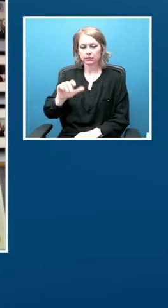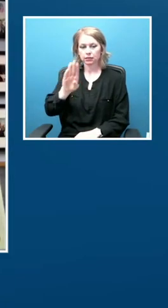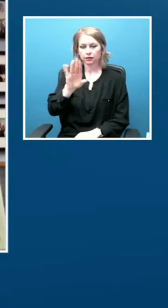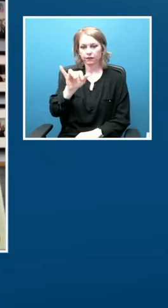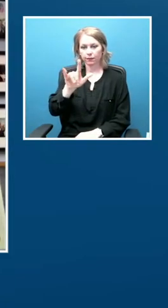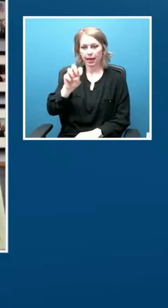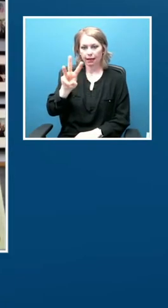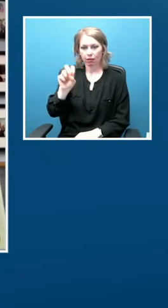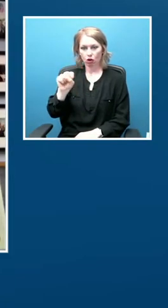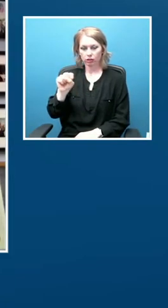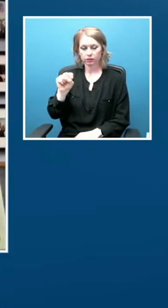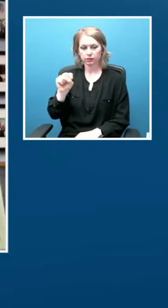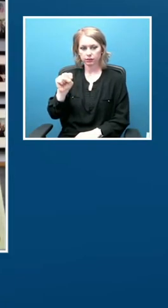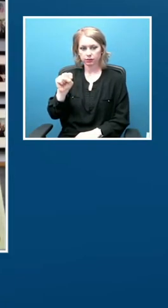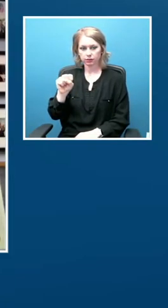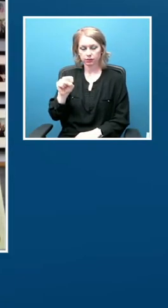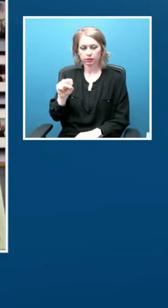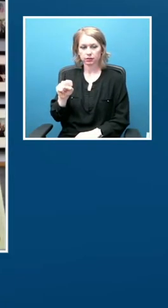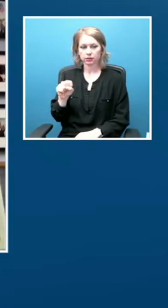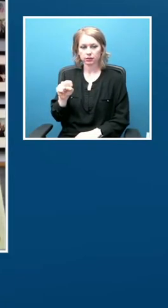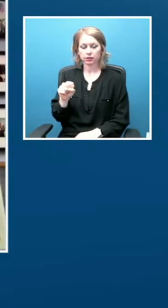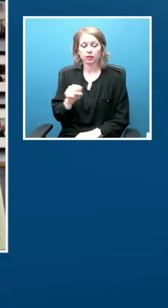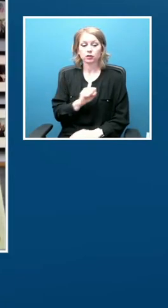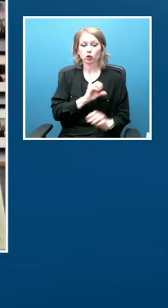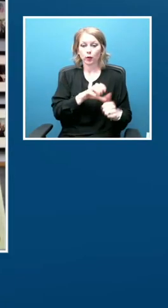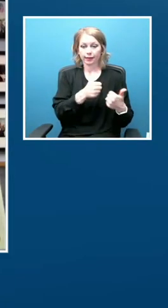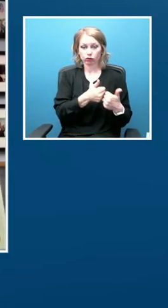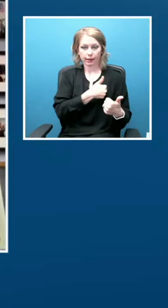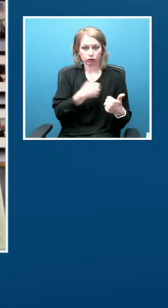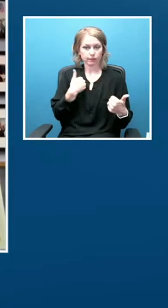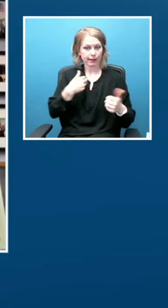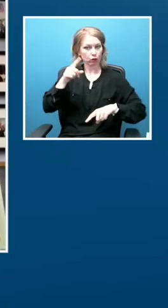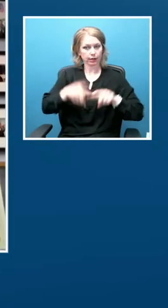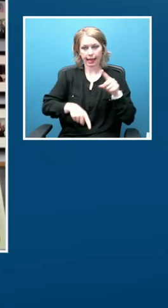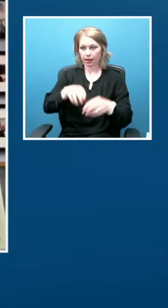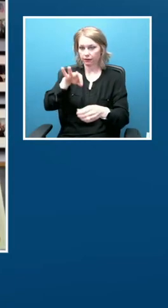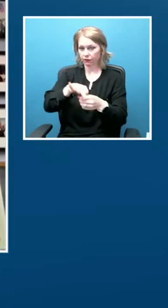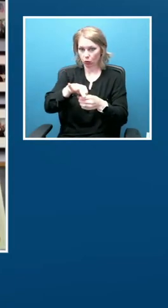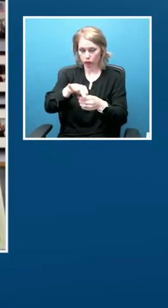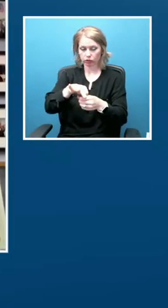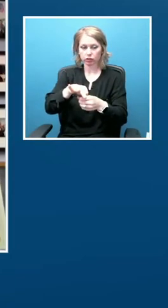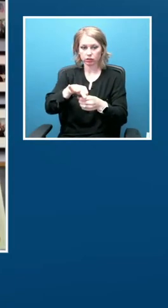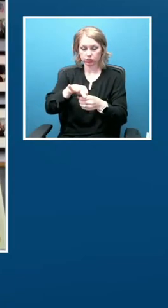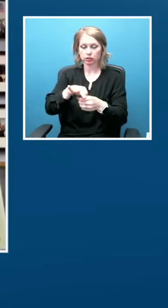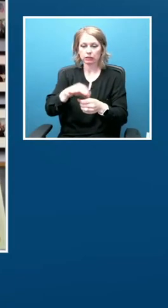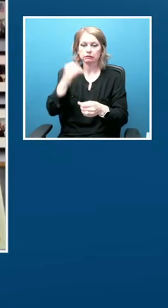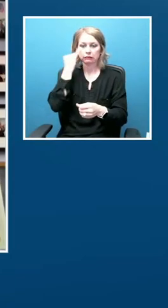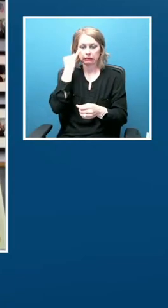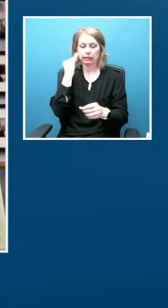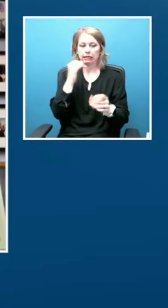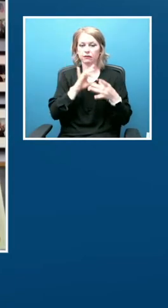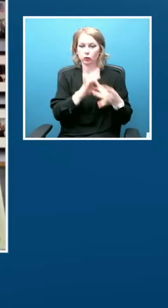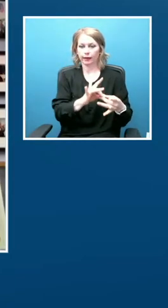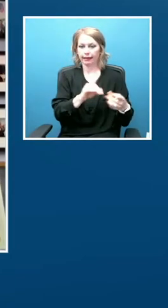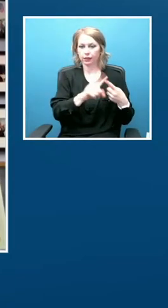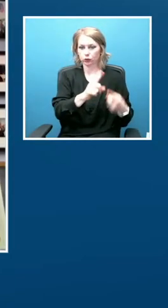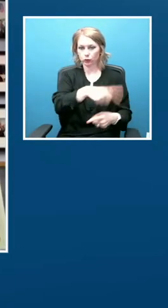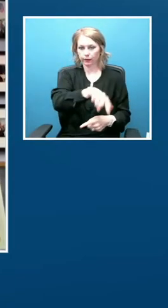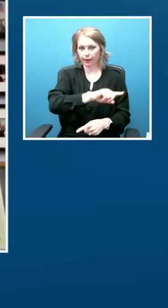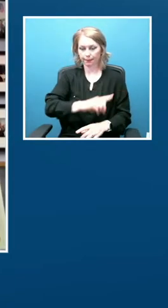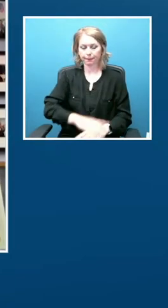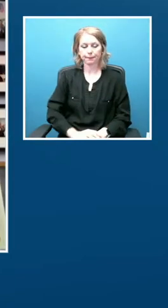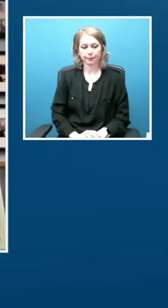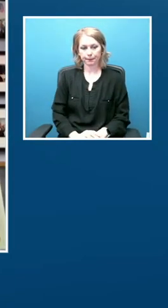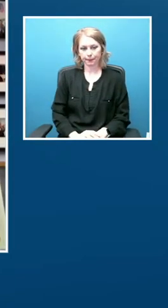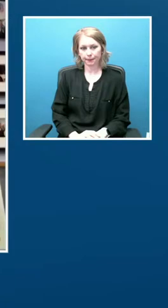challenge DNC member is entitled to vote on a challenge to their credentials.